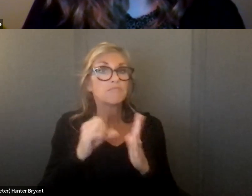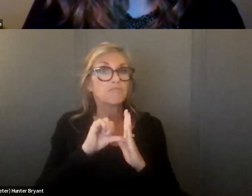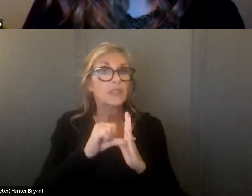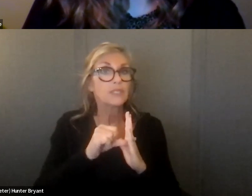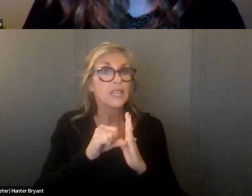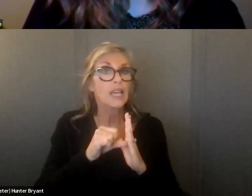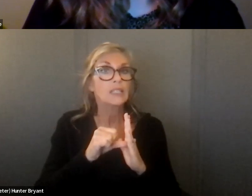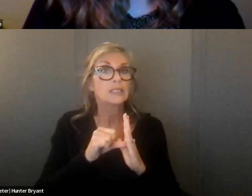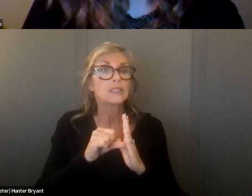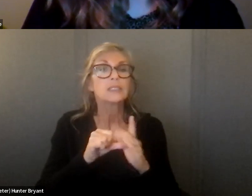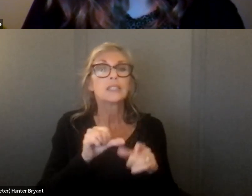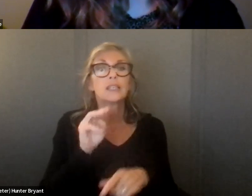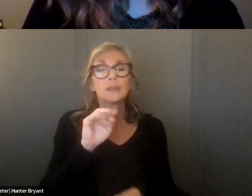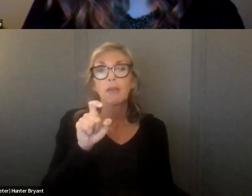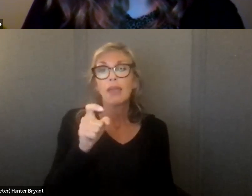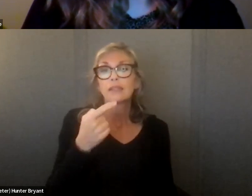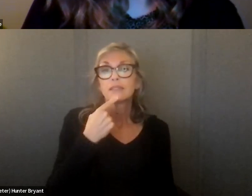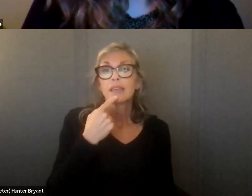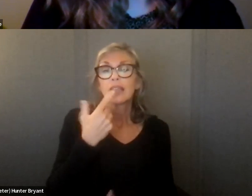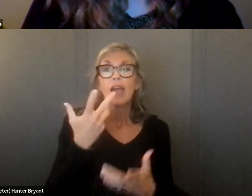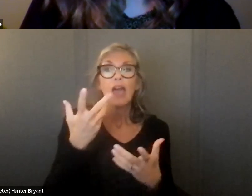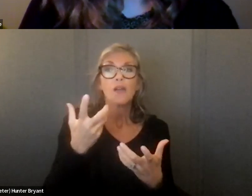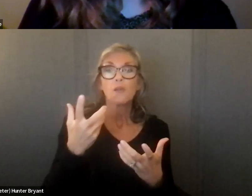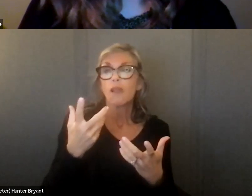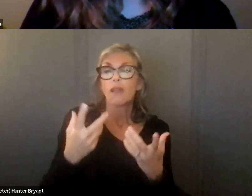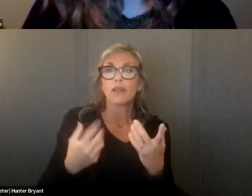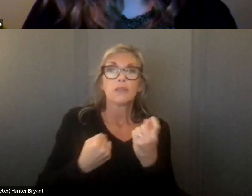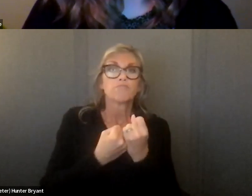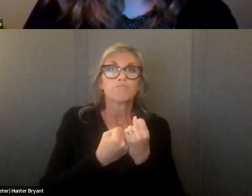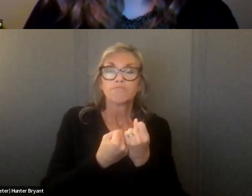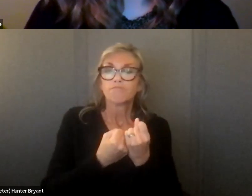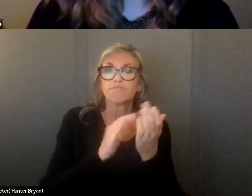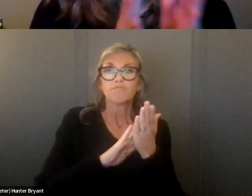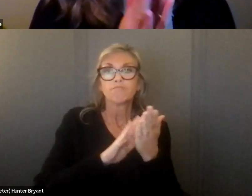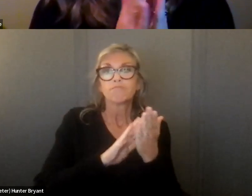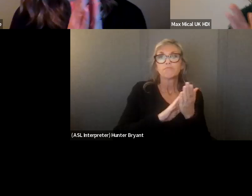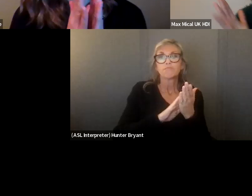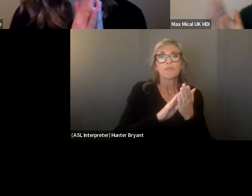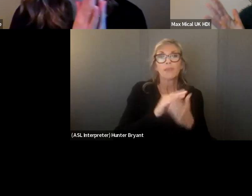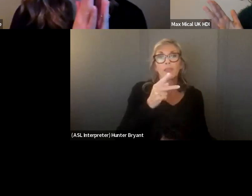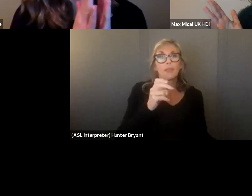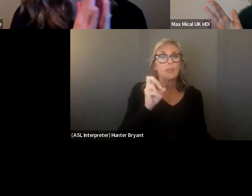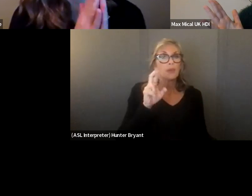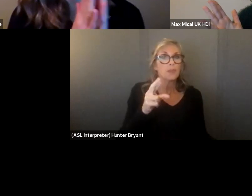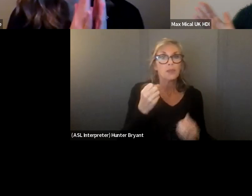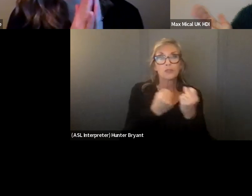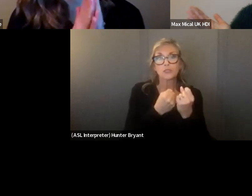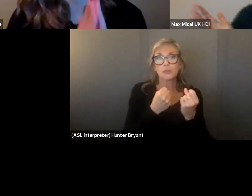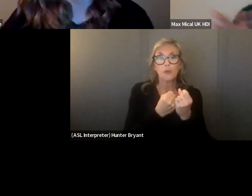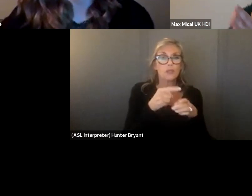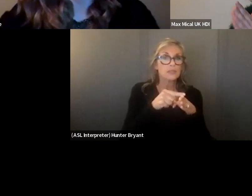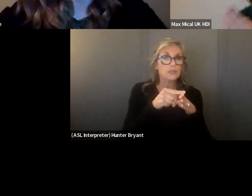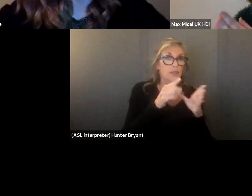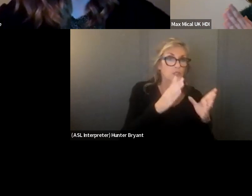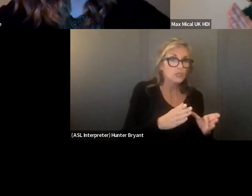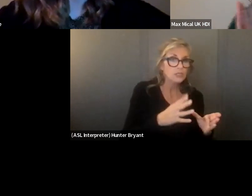I guess I just want to say a big shout out to the peer support specialists and Barb, because without the people, without the passion, none of